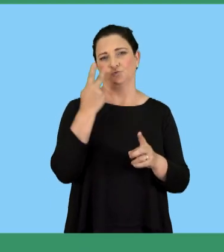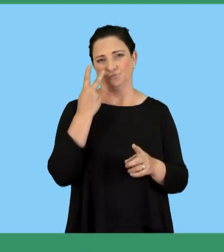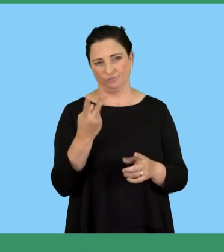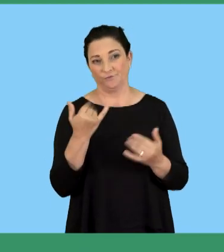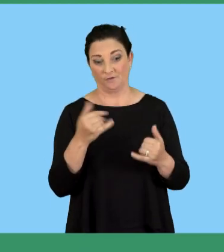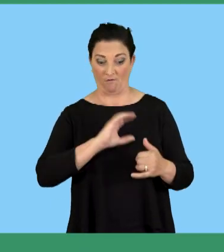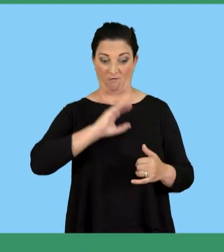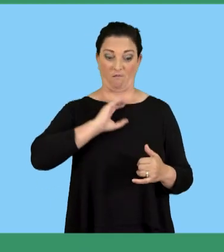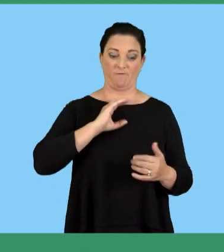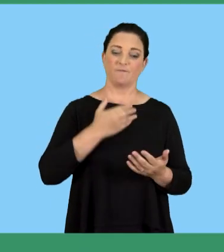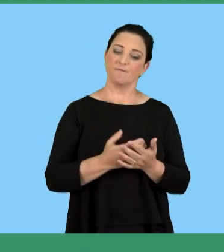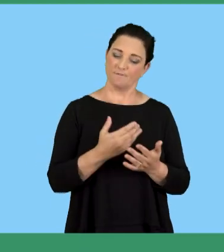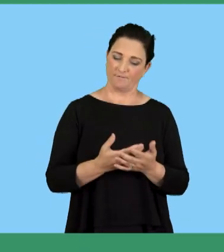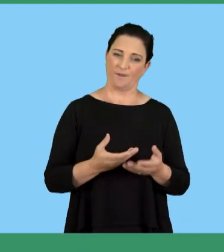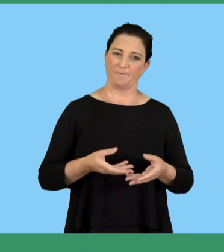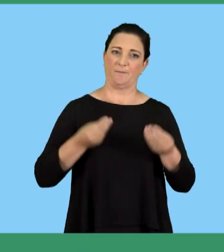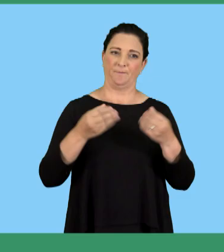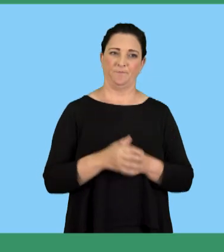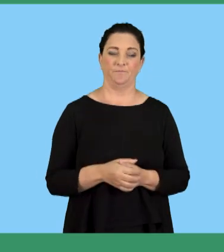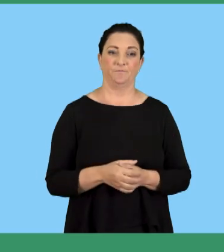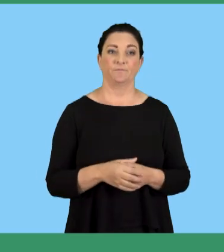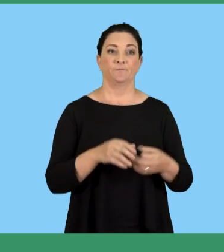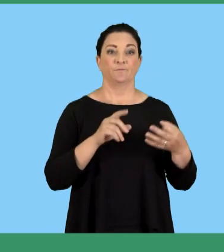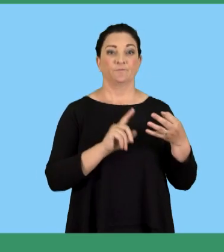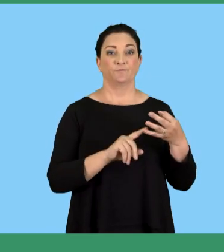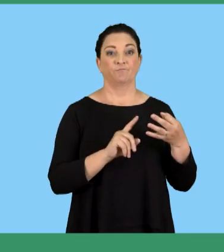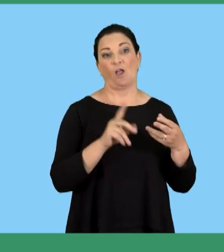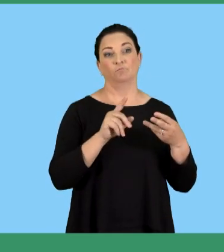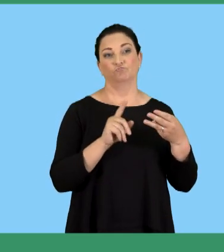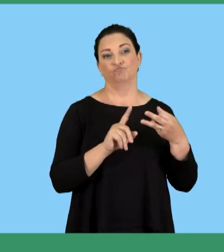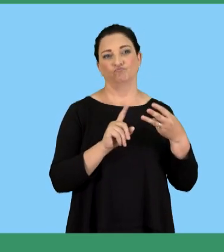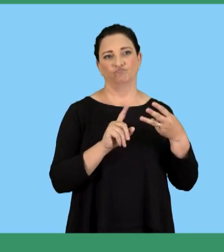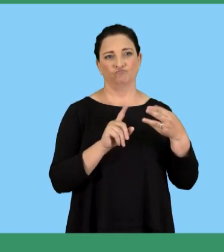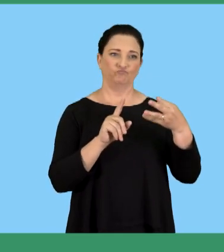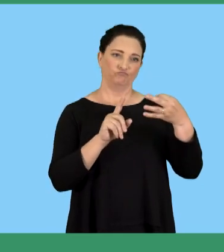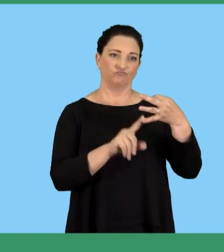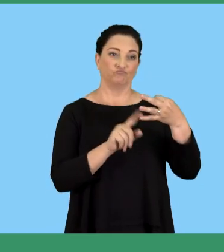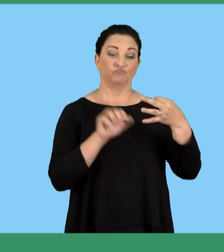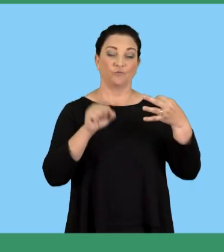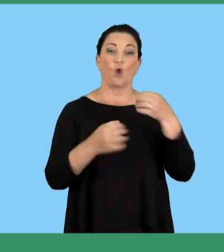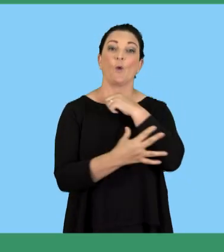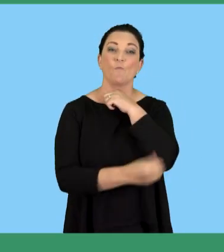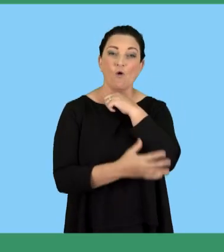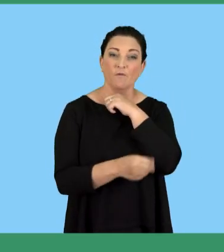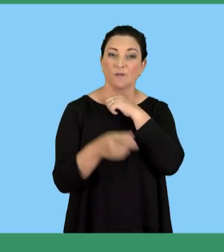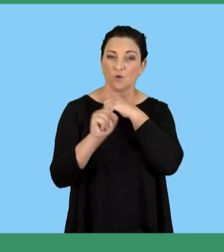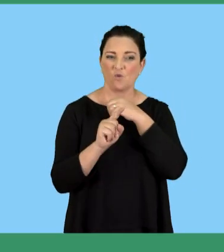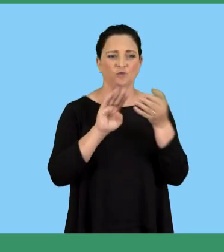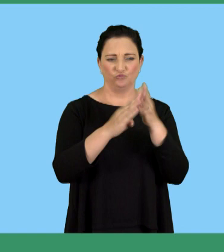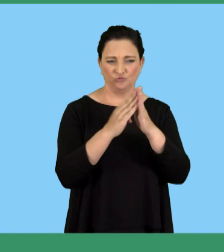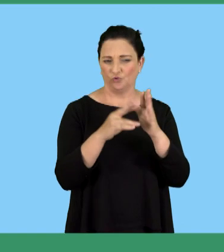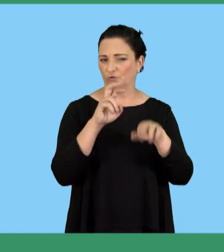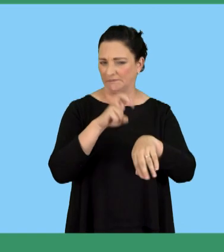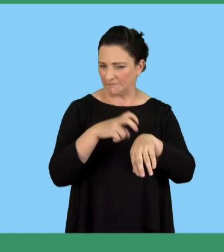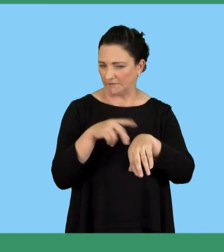gain their confidence and feel acceptable. Then how do you deal with poverty? Attract the best employees by being socially